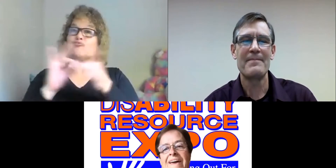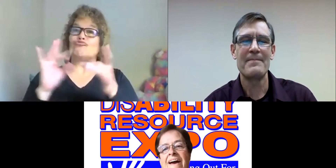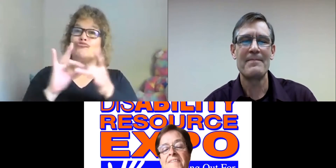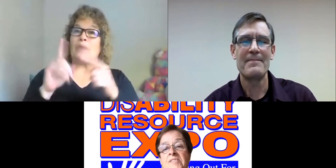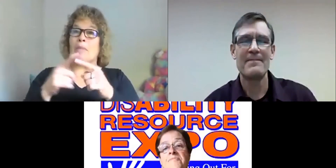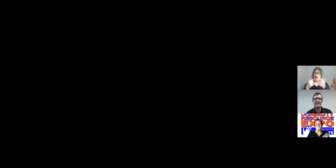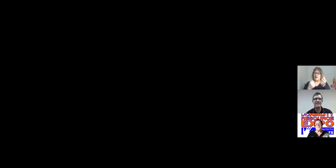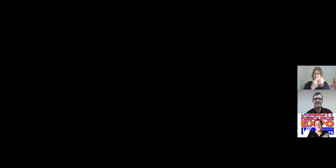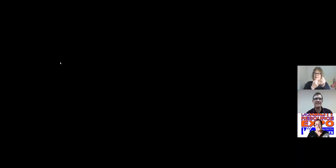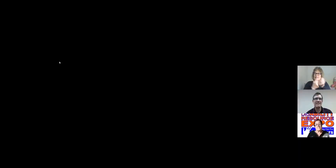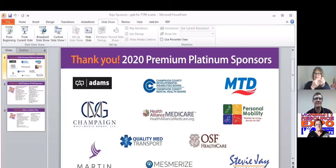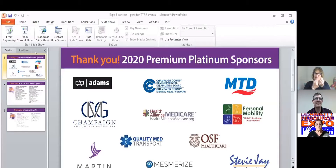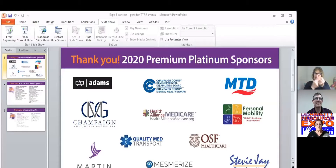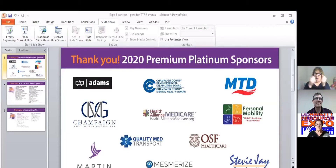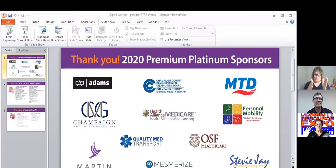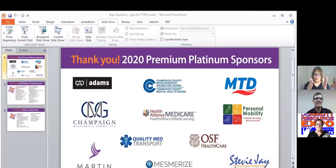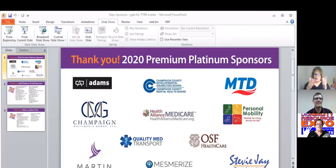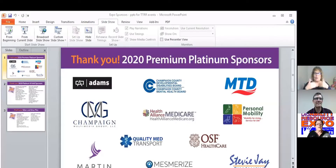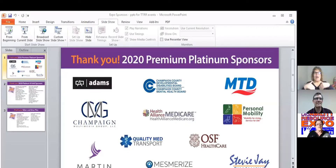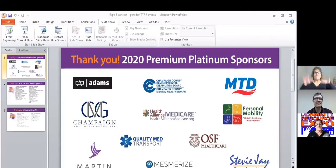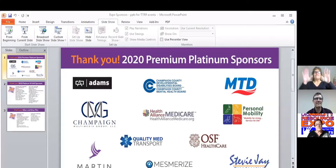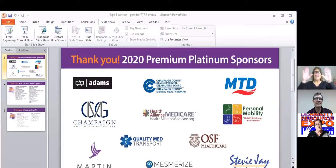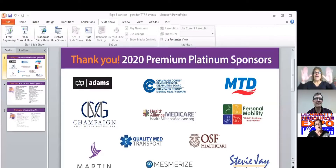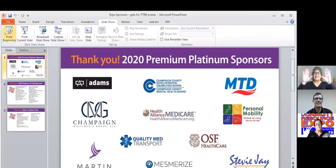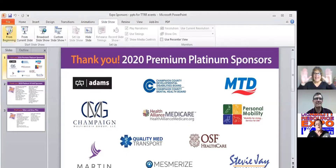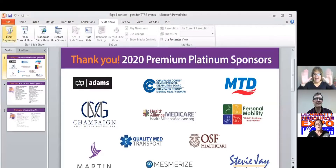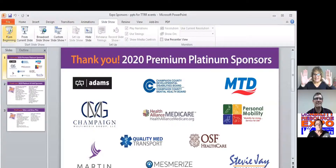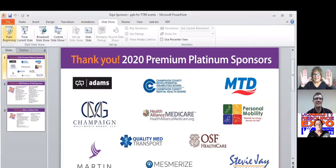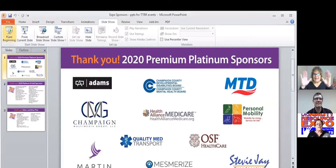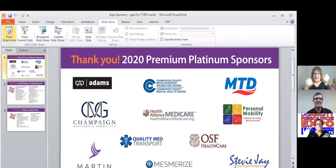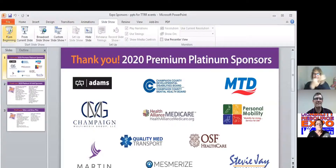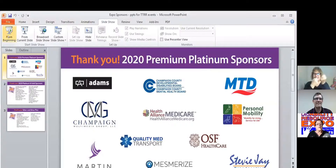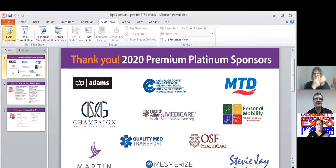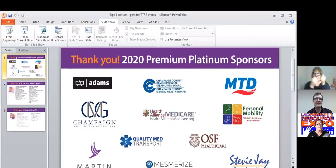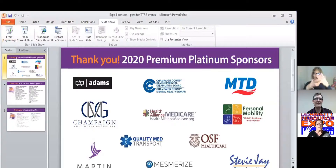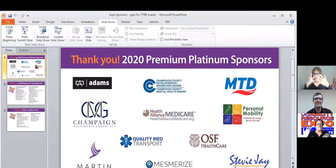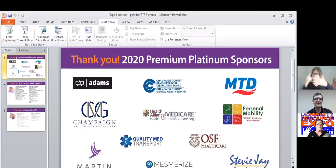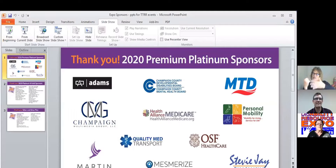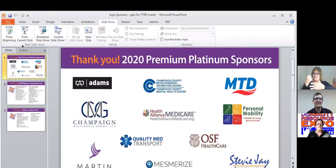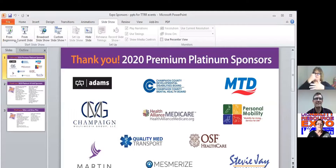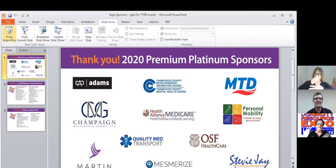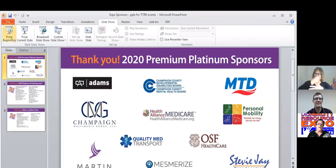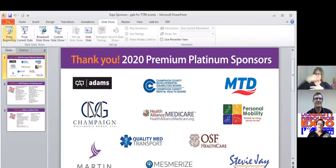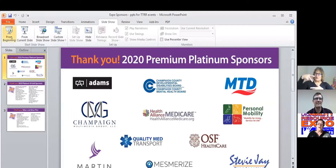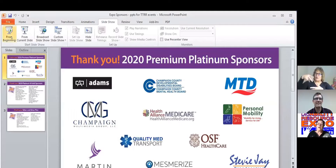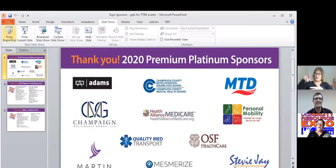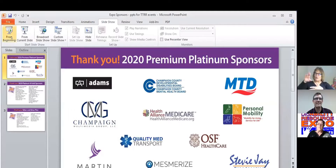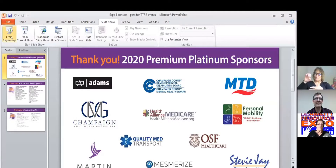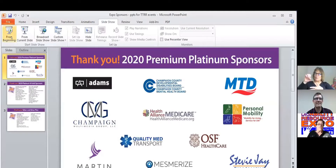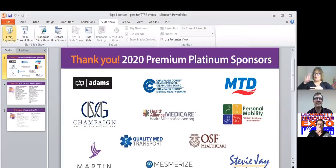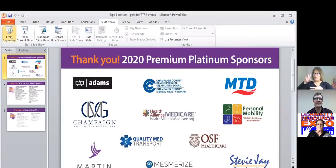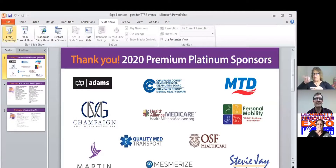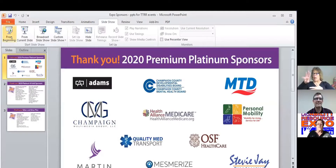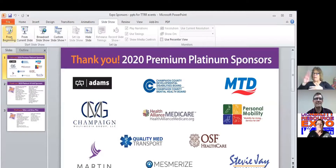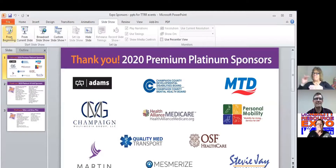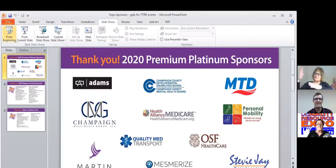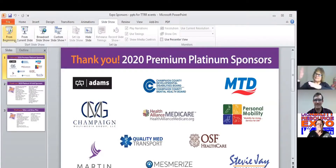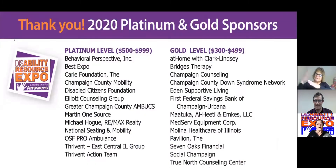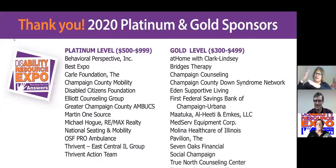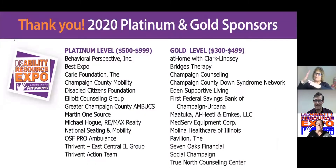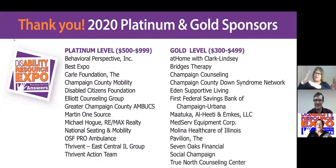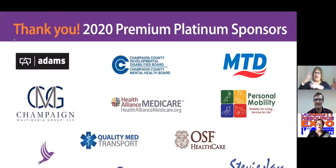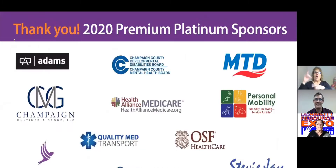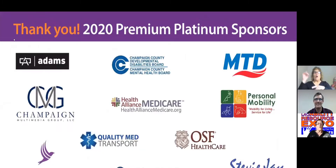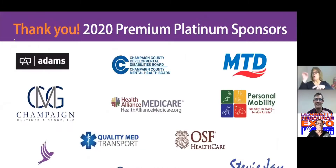We have some fantastic sponsors. You'll see our premium platinum sponsors on the screen here. We just couldn't do this